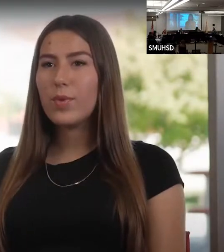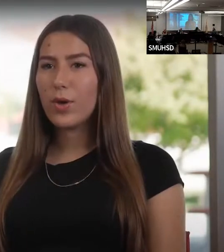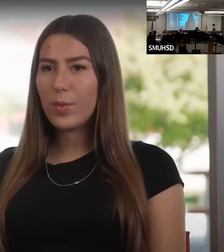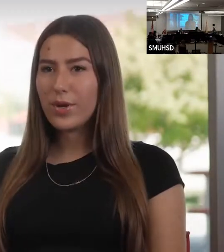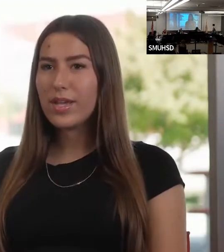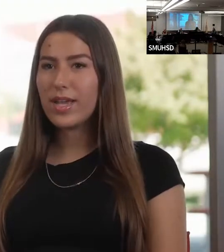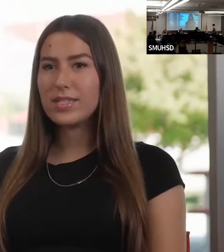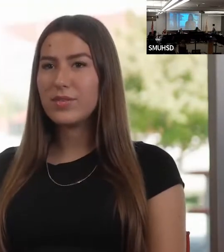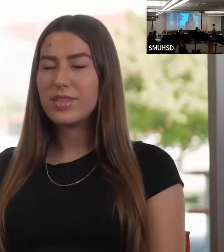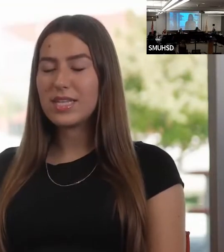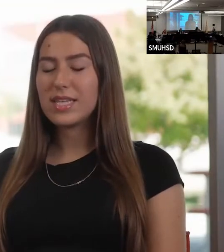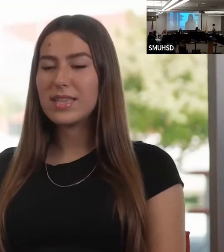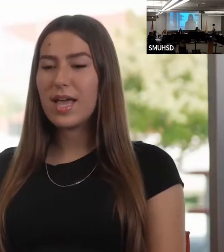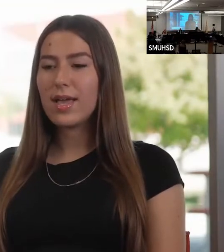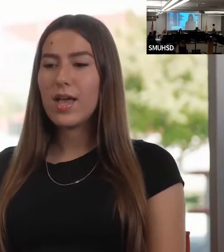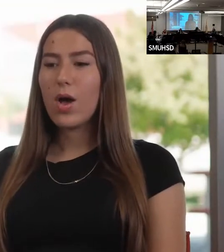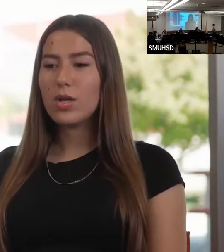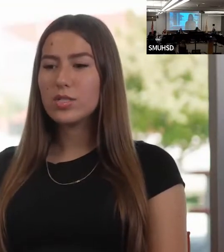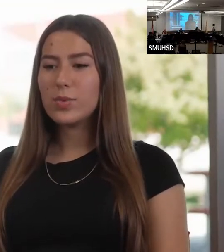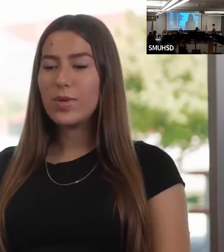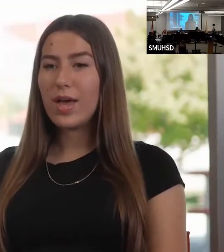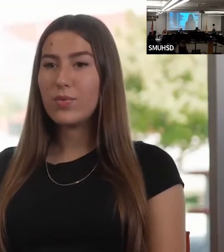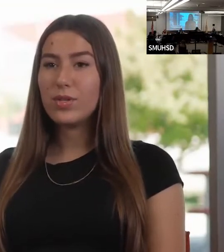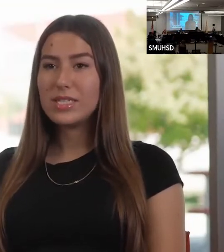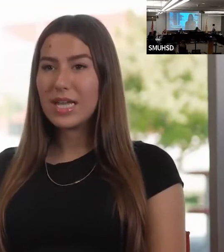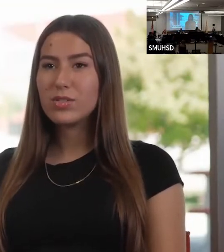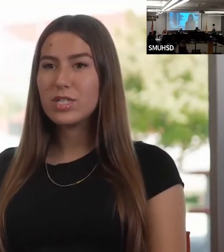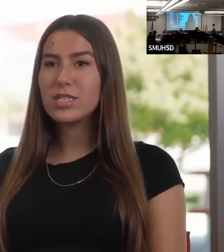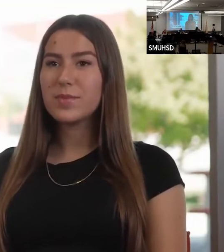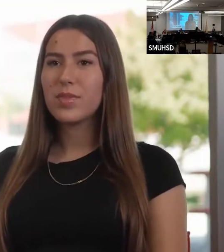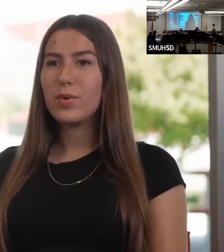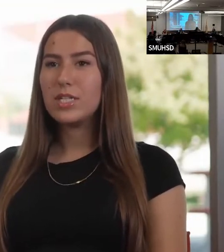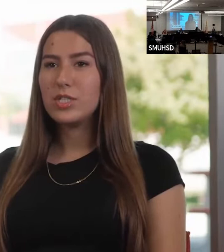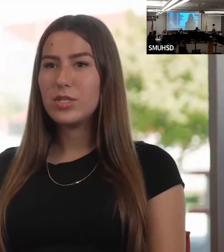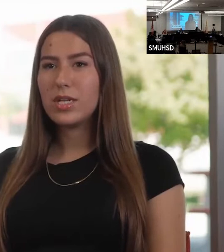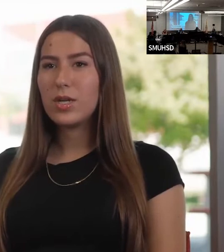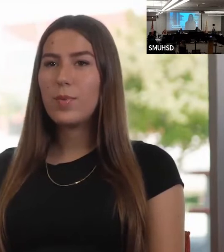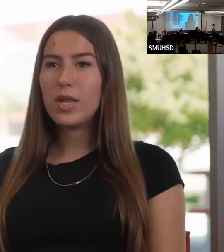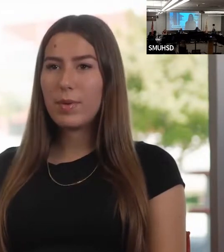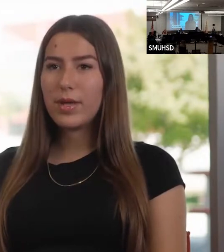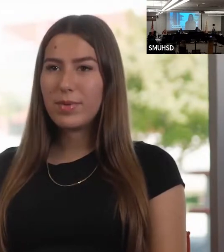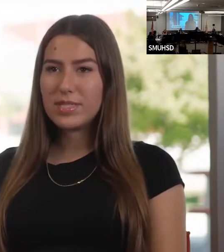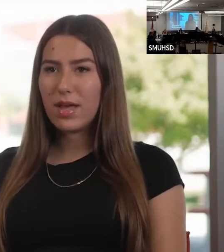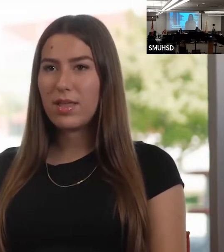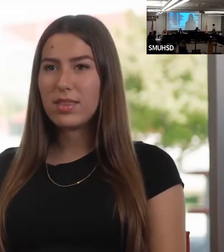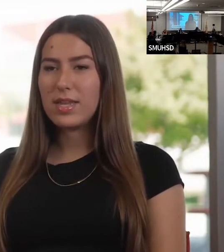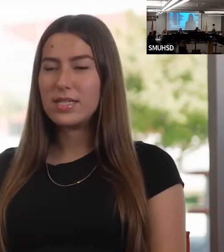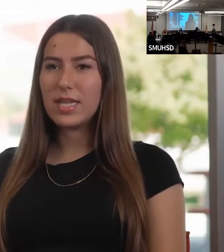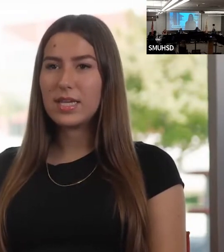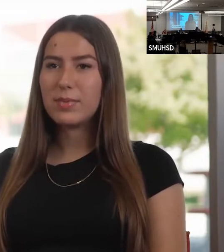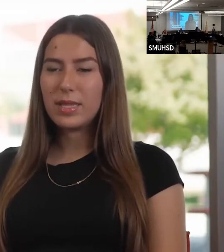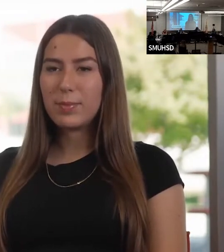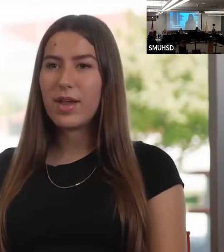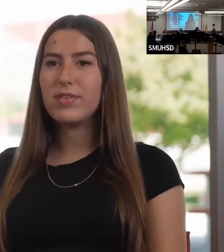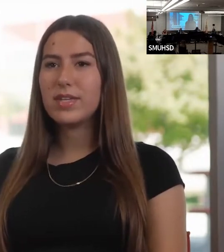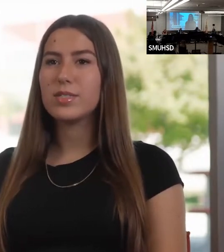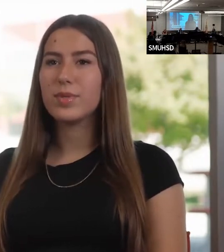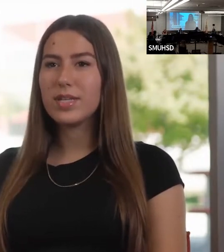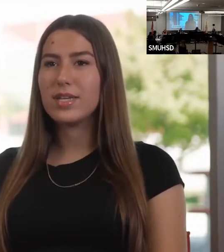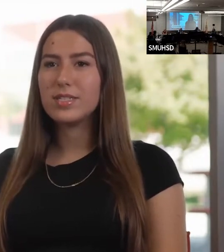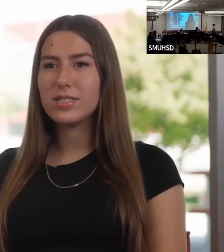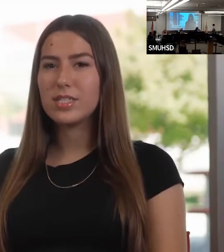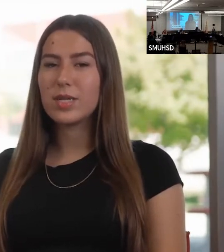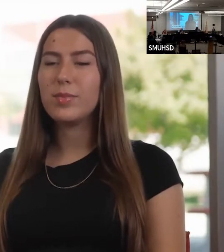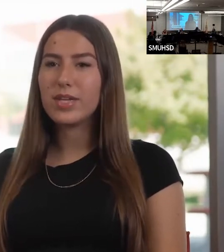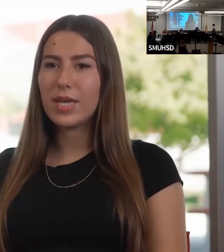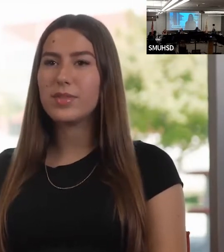they'll give you help with homework and different things like that. Also, we have wellness counselors, which you can open up about your mental health, and it's completely private.